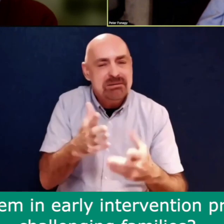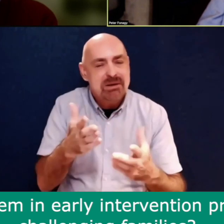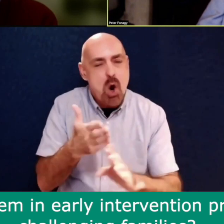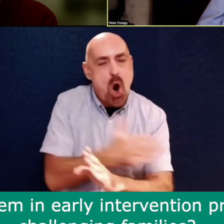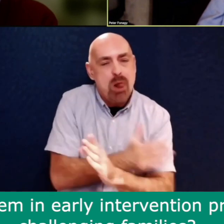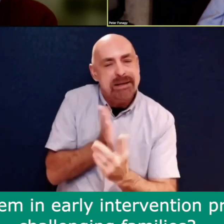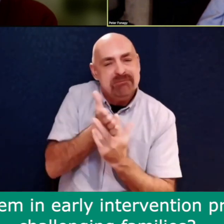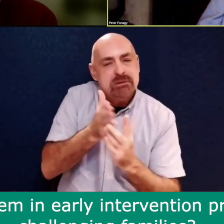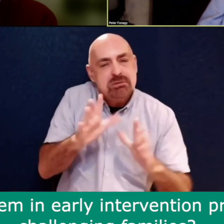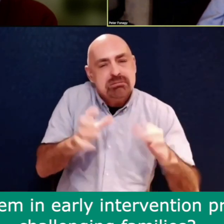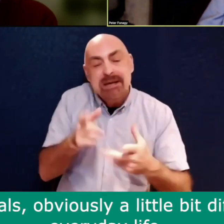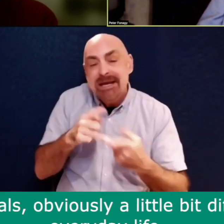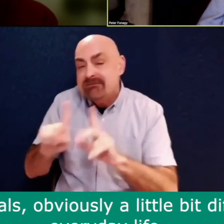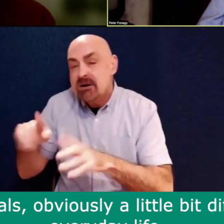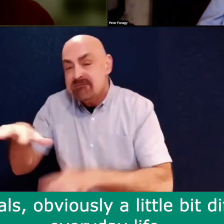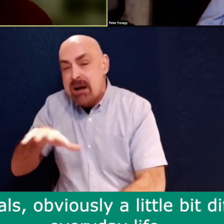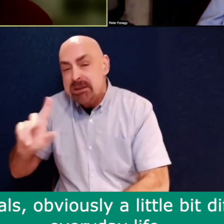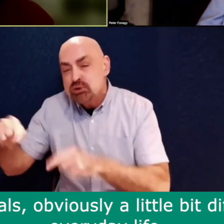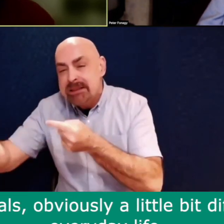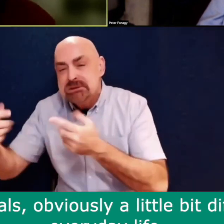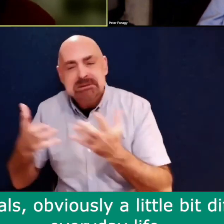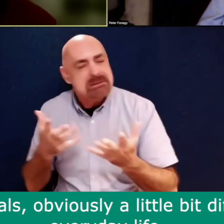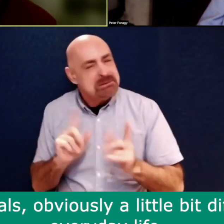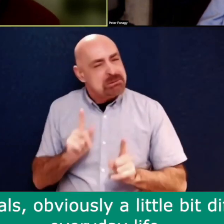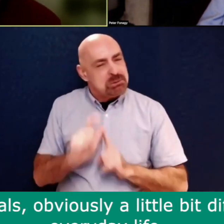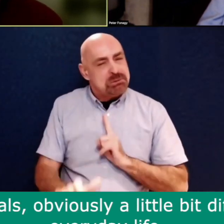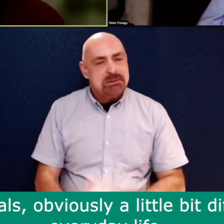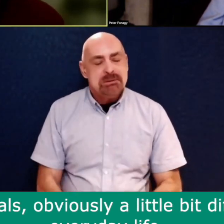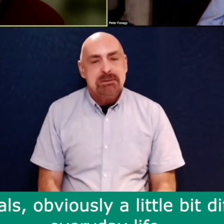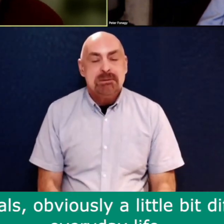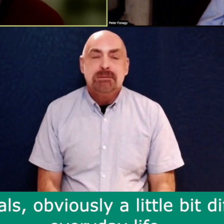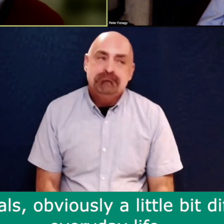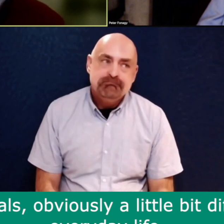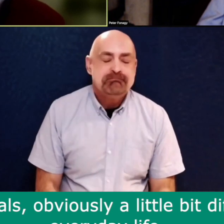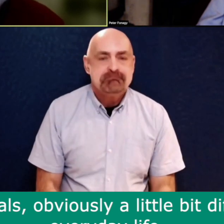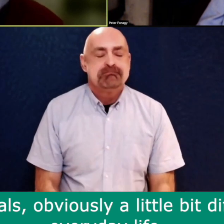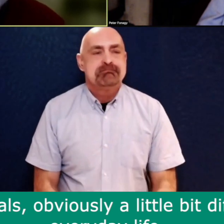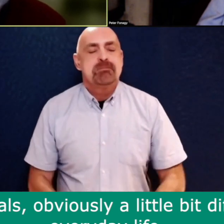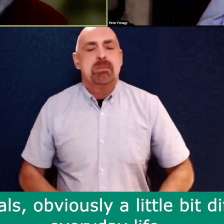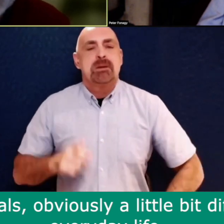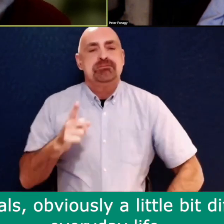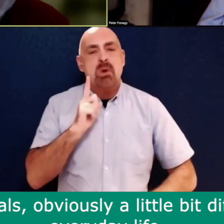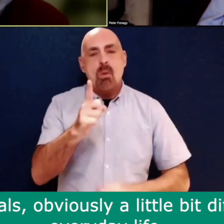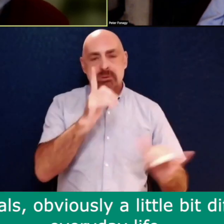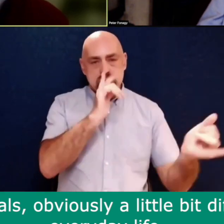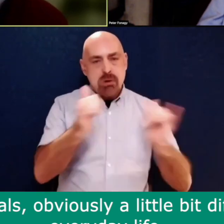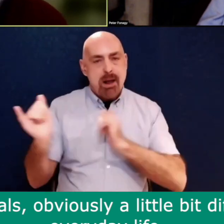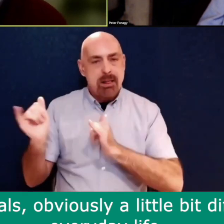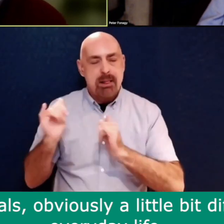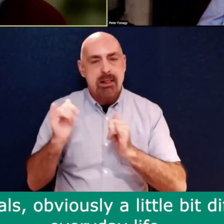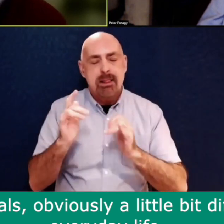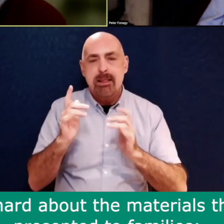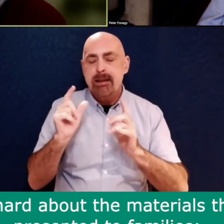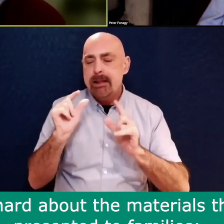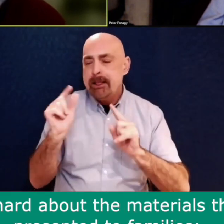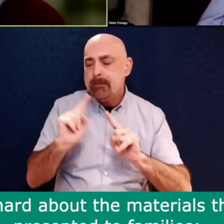if they are challenging families? Yeah. Well, in the trials, obviously a little bit different from sometimes from